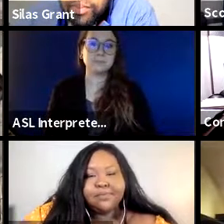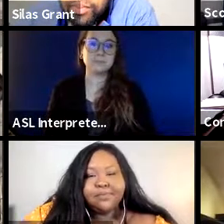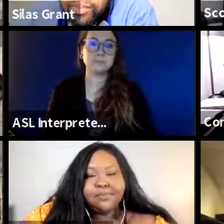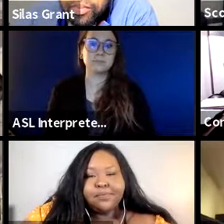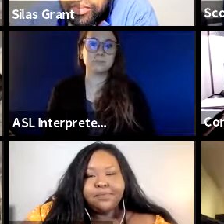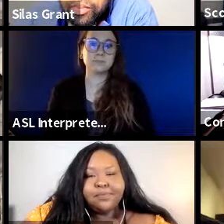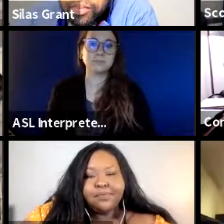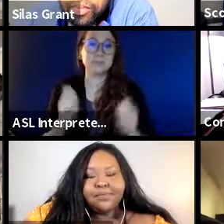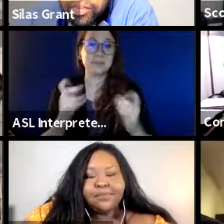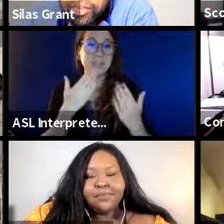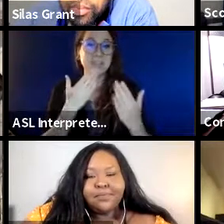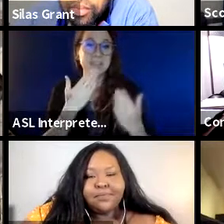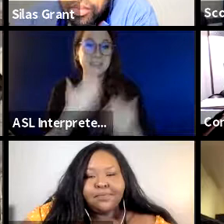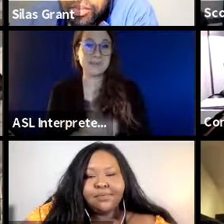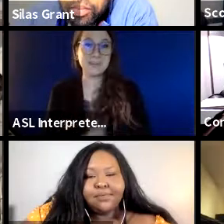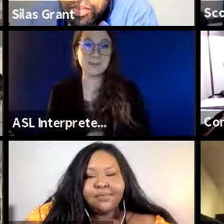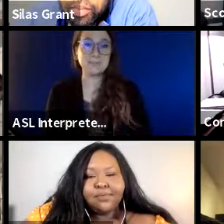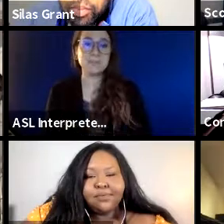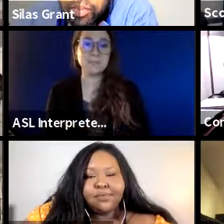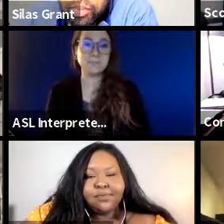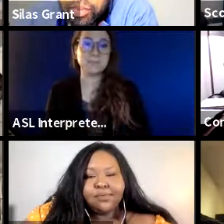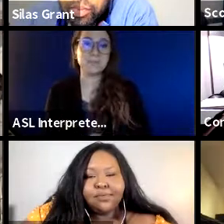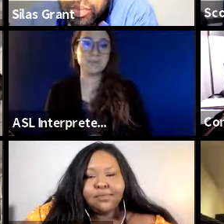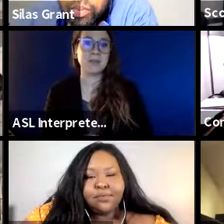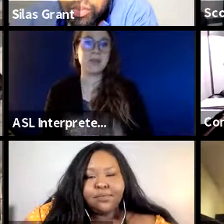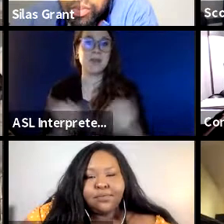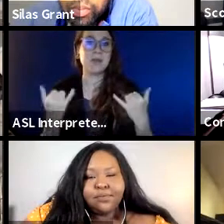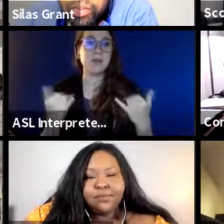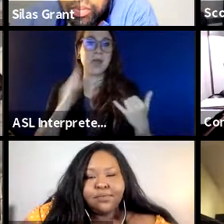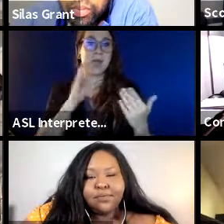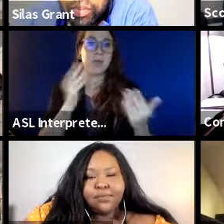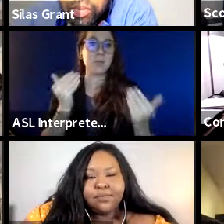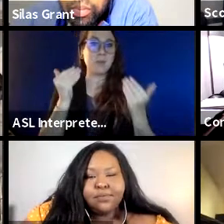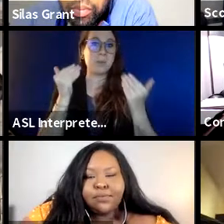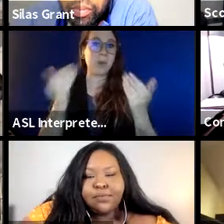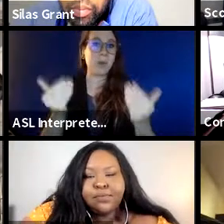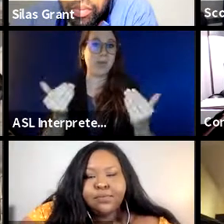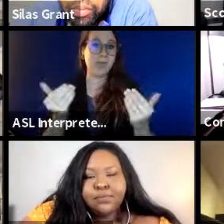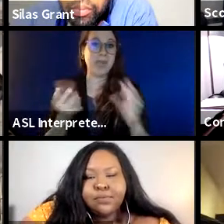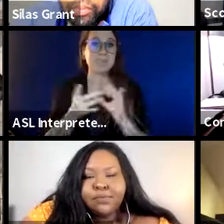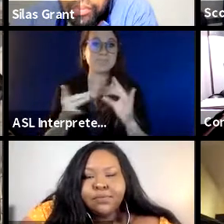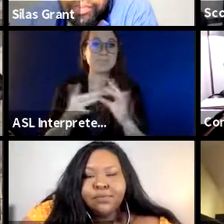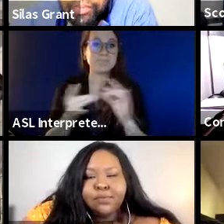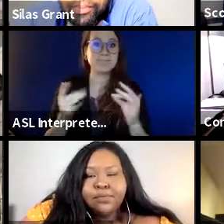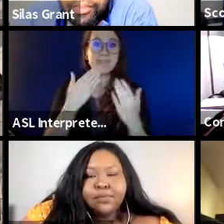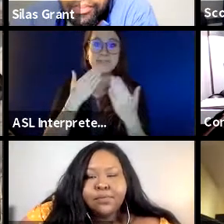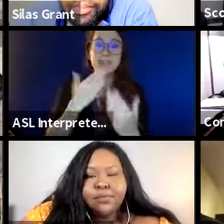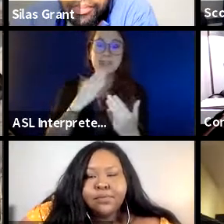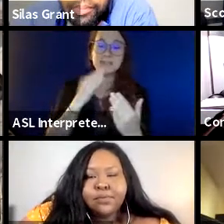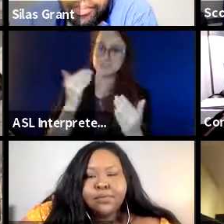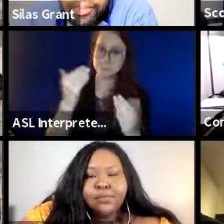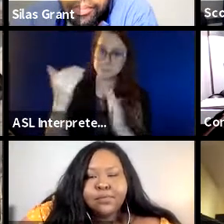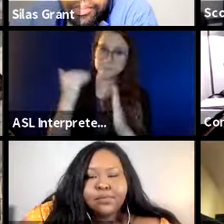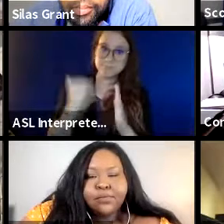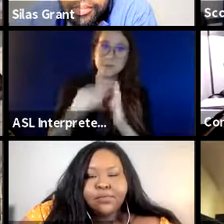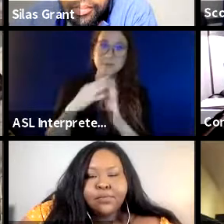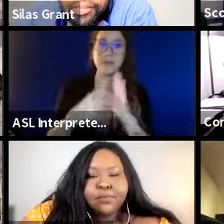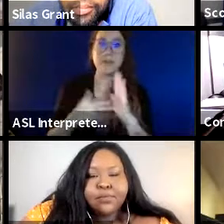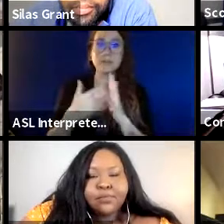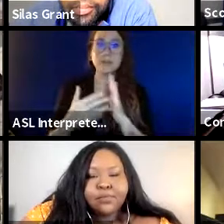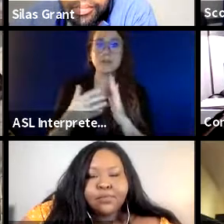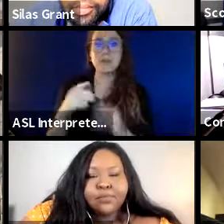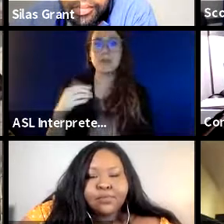Okay. Thank you. So we'll go ahead and with that word of thanks, move forward in our agenda. We do have